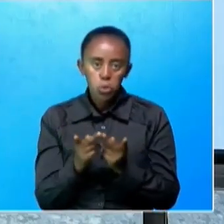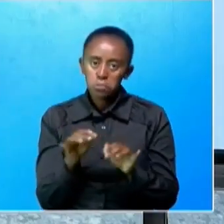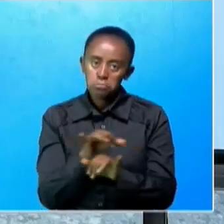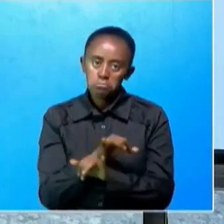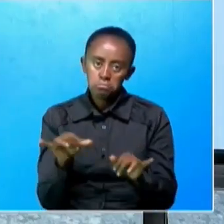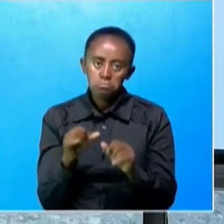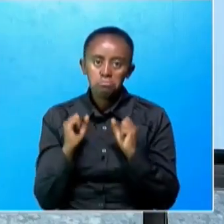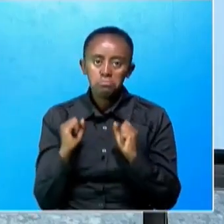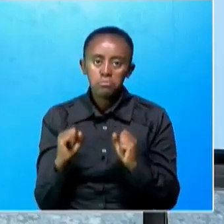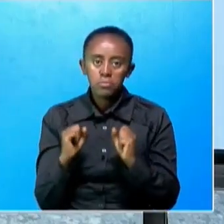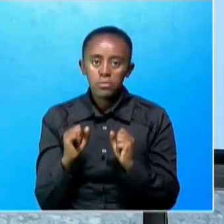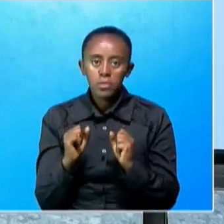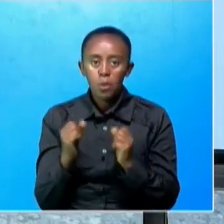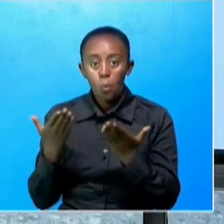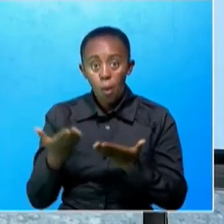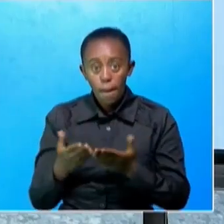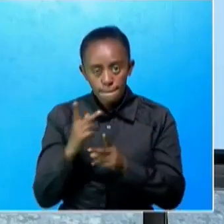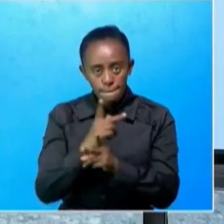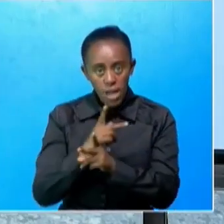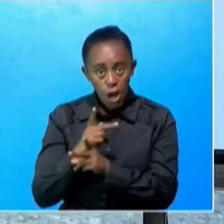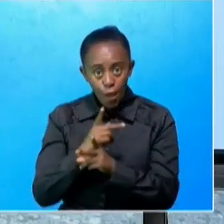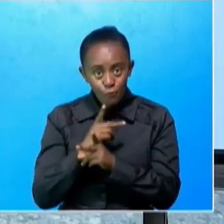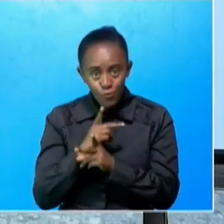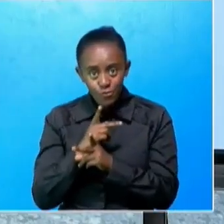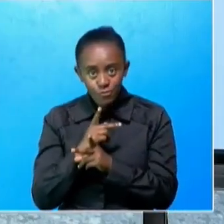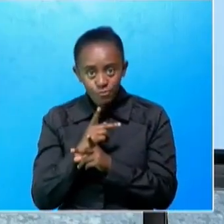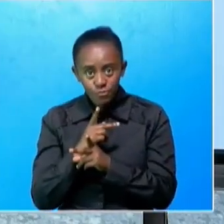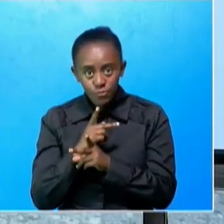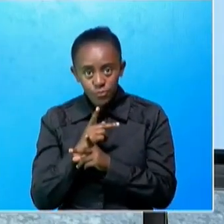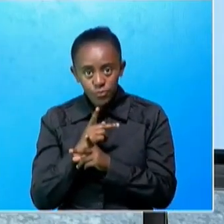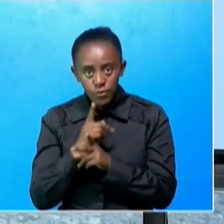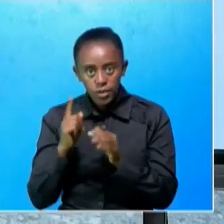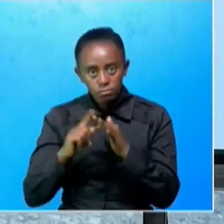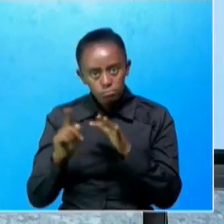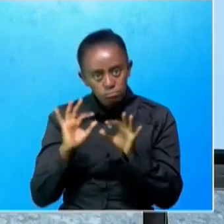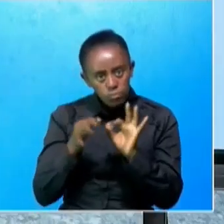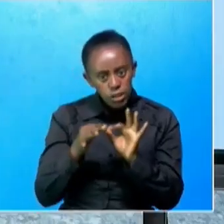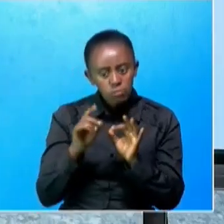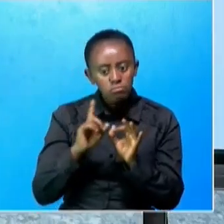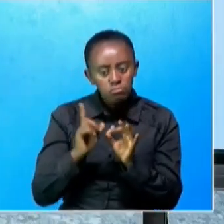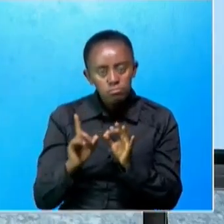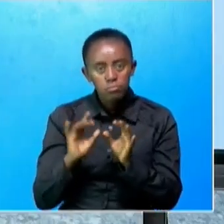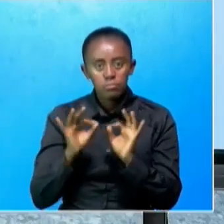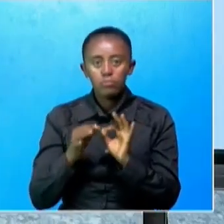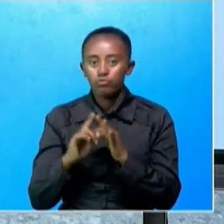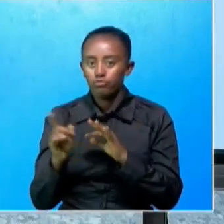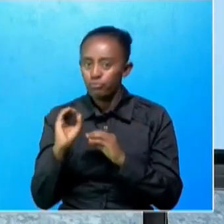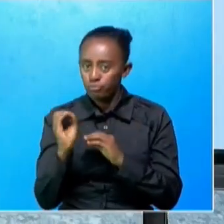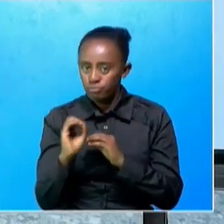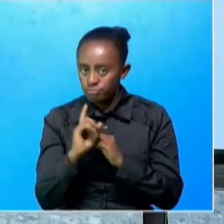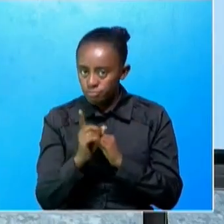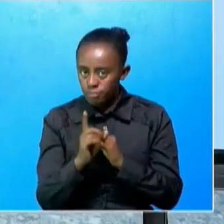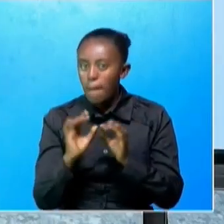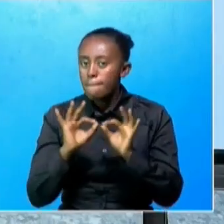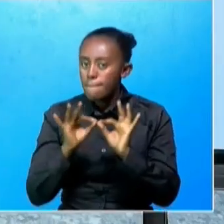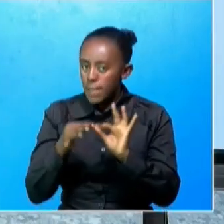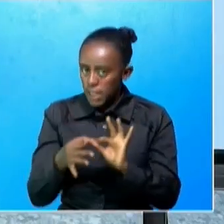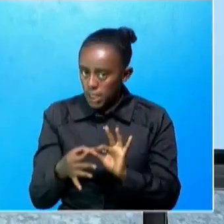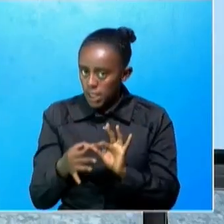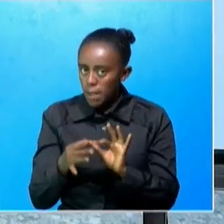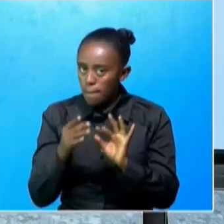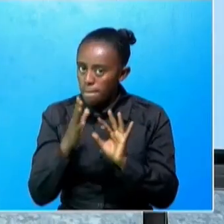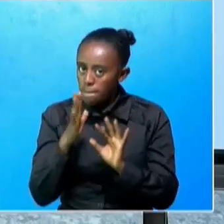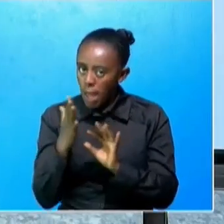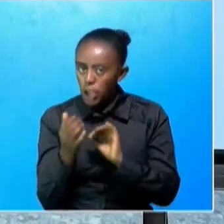You are welcome to change, but be careful that, right, not to miss the meaning, what it is. Right? Meaning may